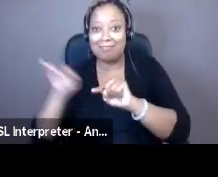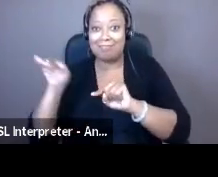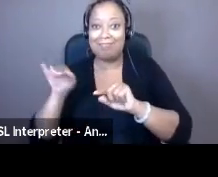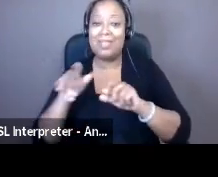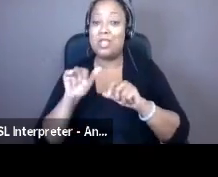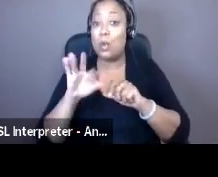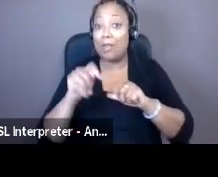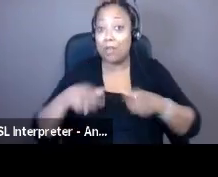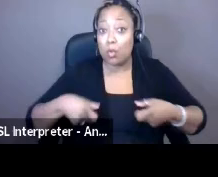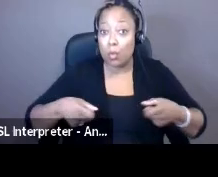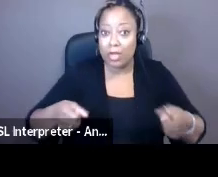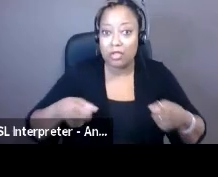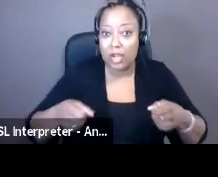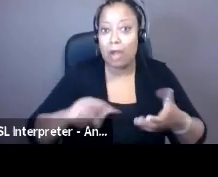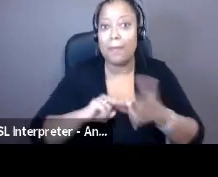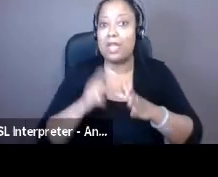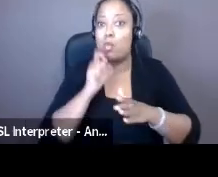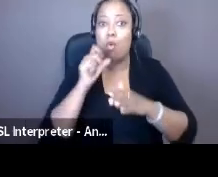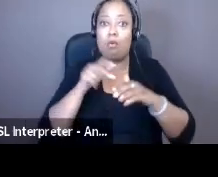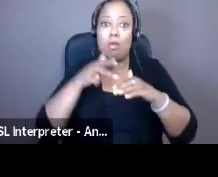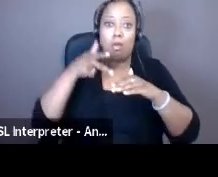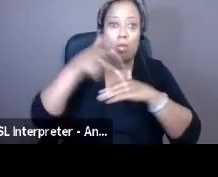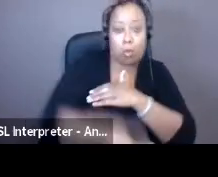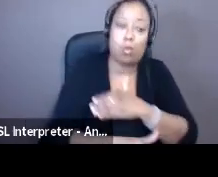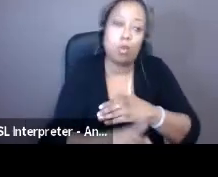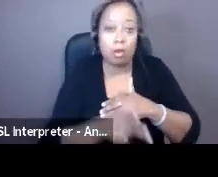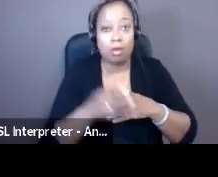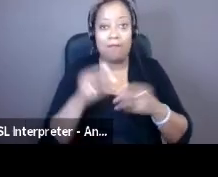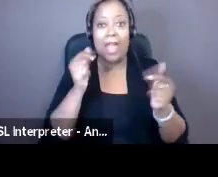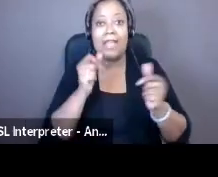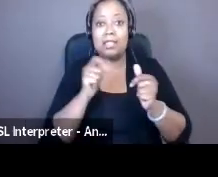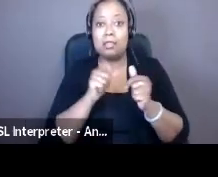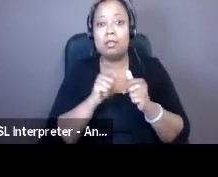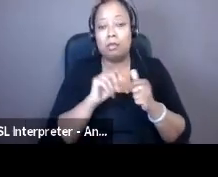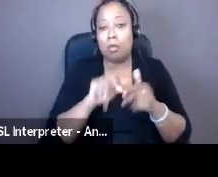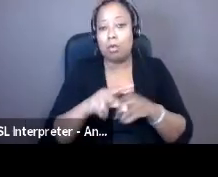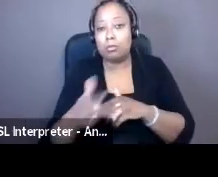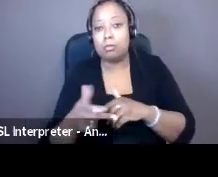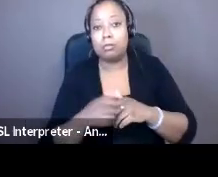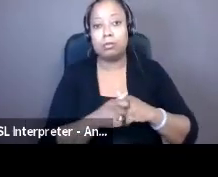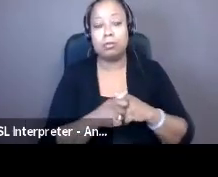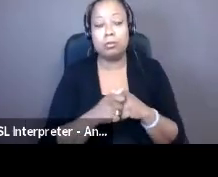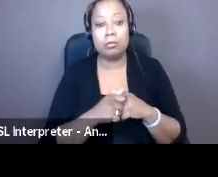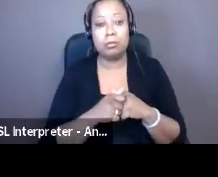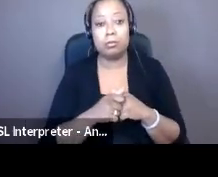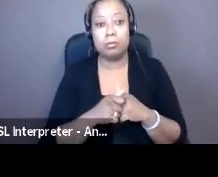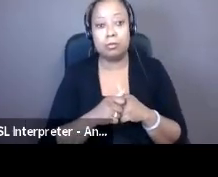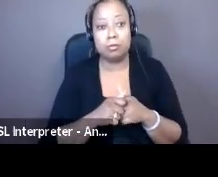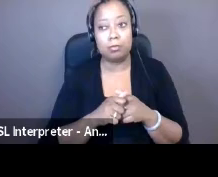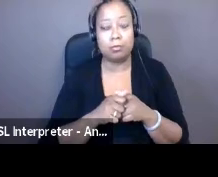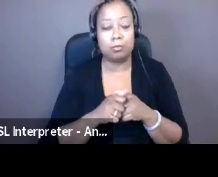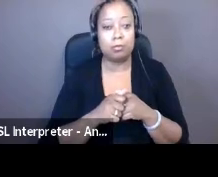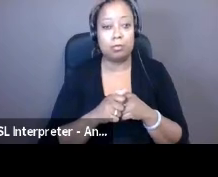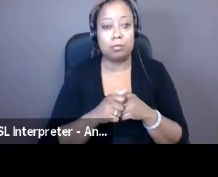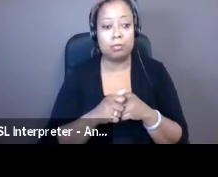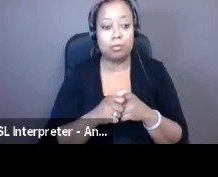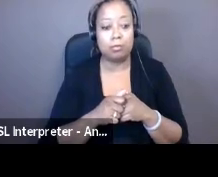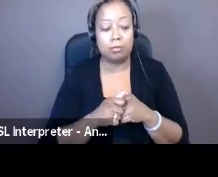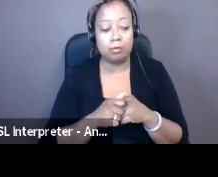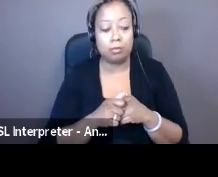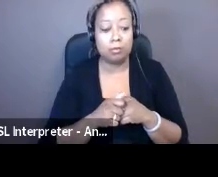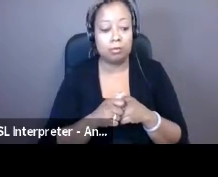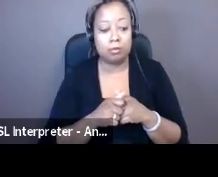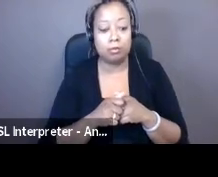not go too fast down the ramp or go off the end of the ramp because you've gone too far down that